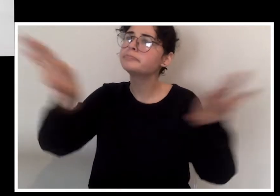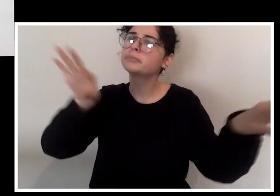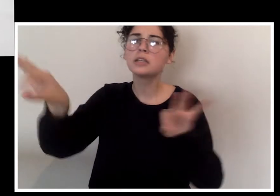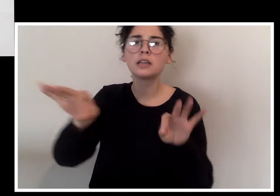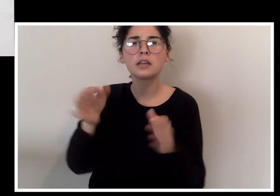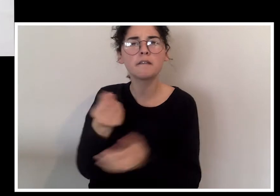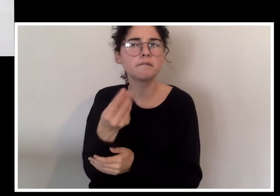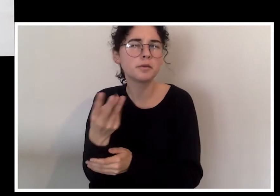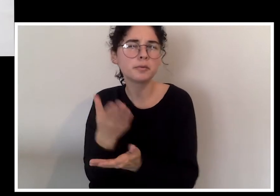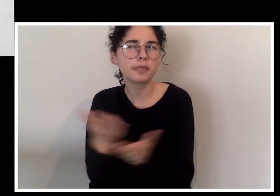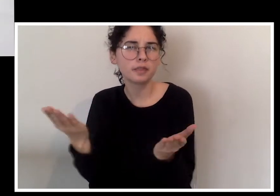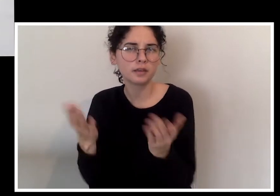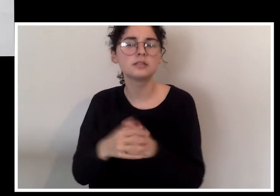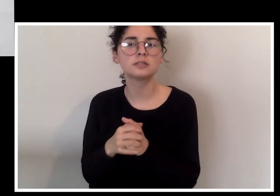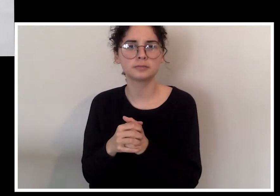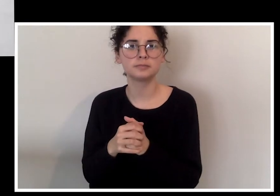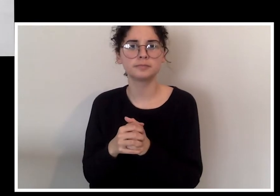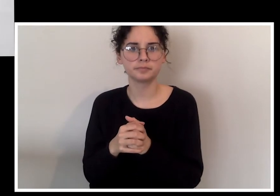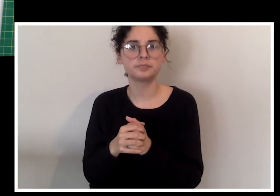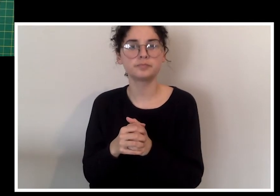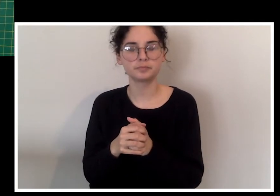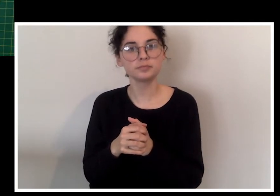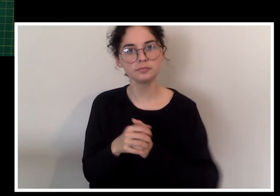All right, I'm going to choose from these in a bit here.